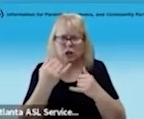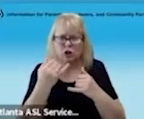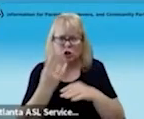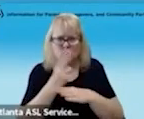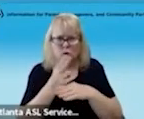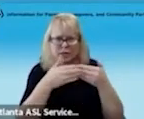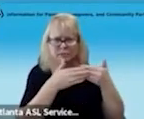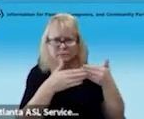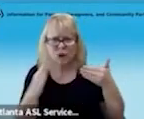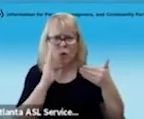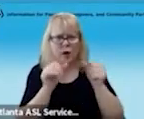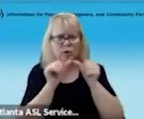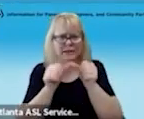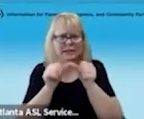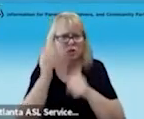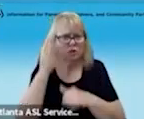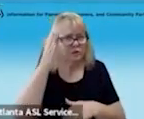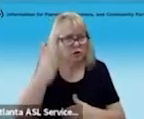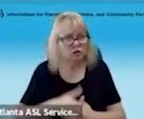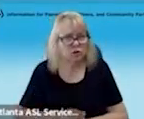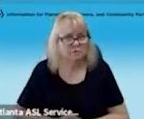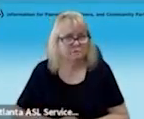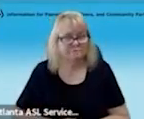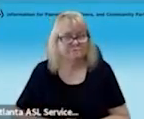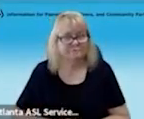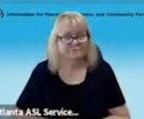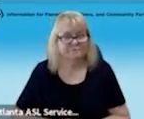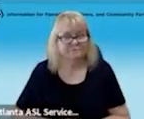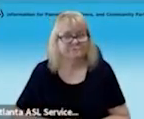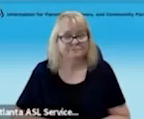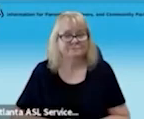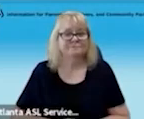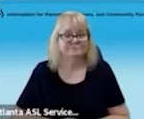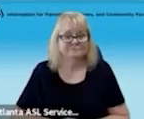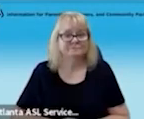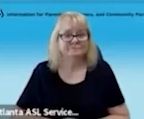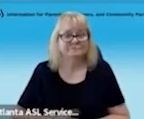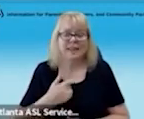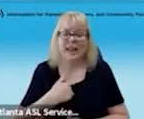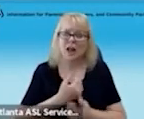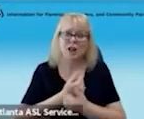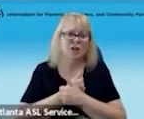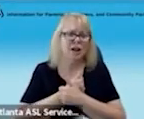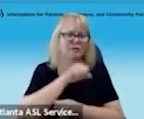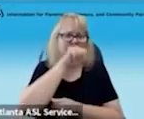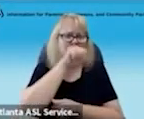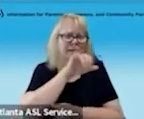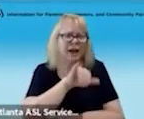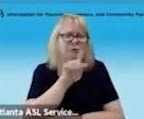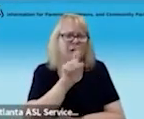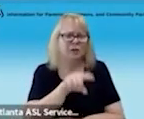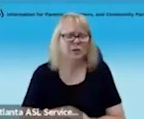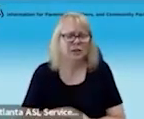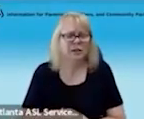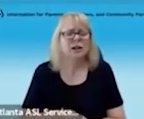Thank you. Dr. Hatcher, are there any changes you made at the beginning of the pandemic that are still in place and